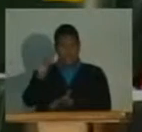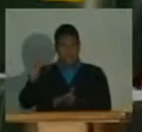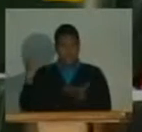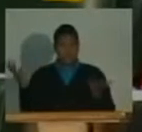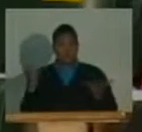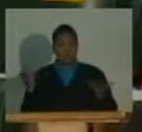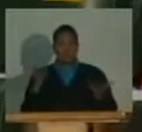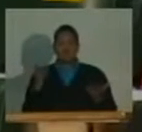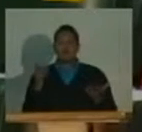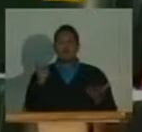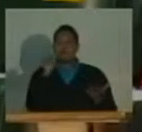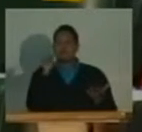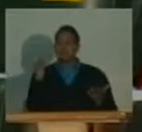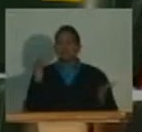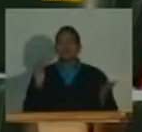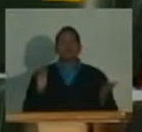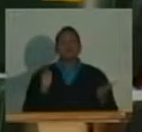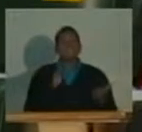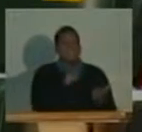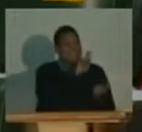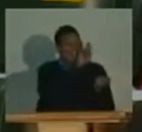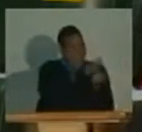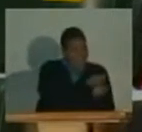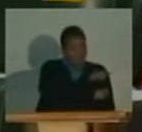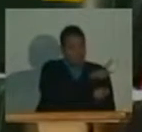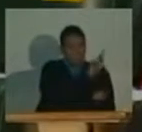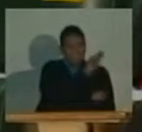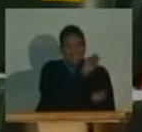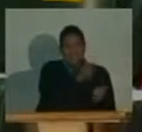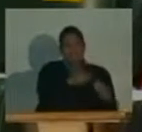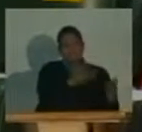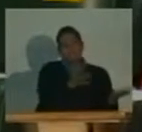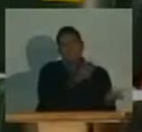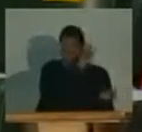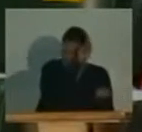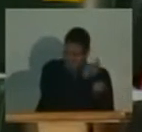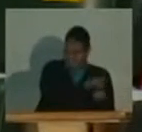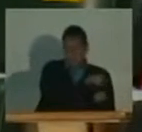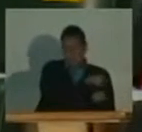the unparalleled accuracy DNA provides," end quote.